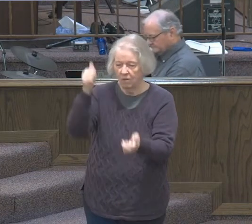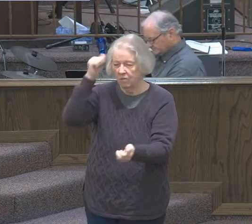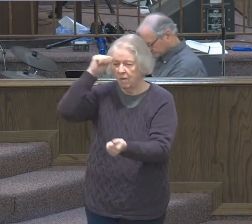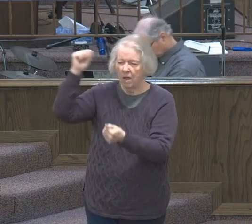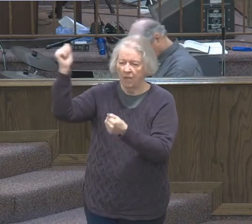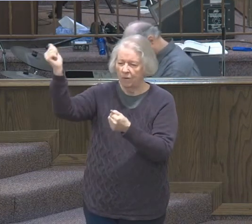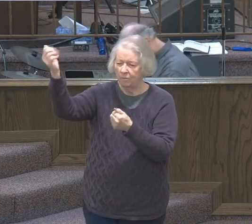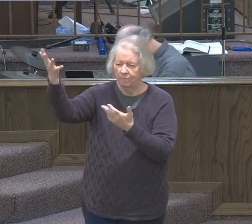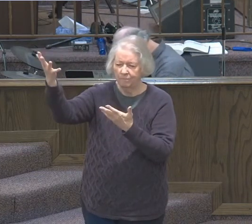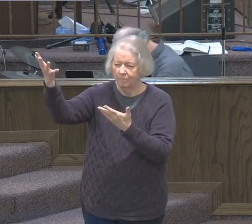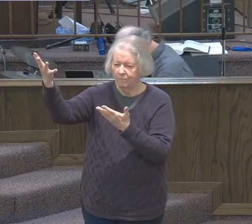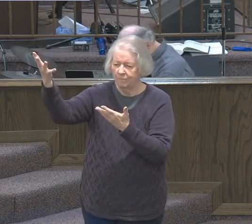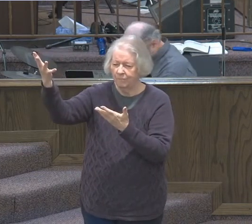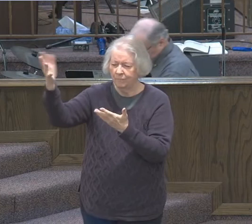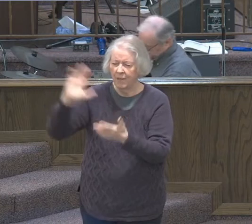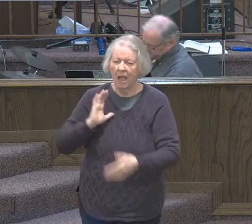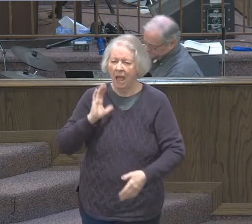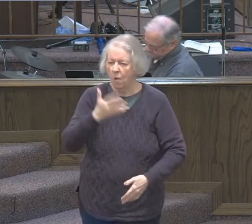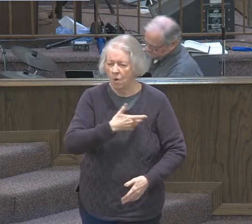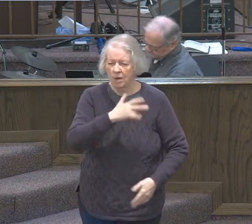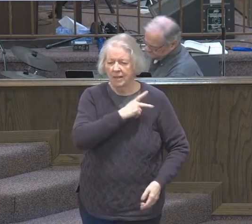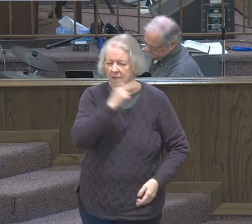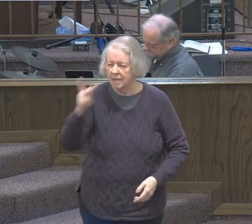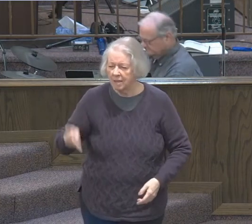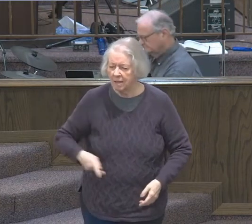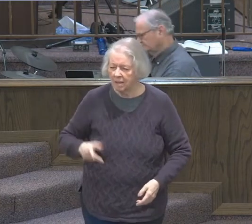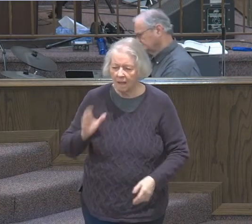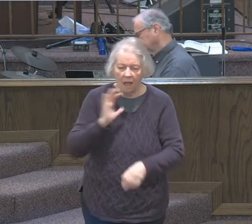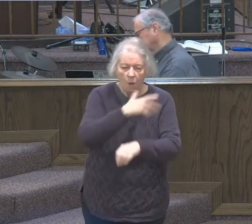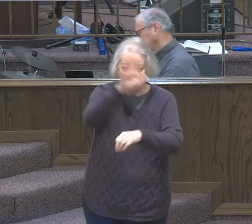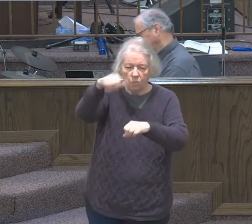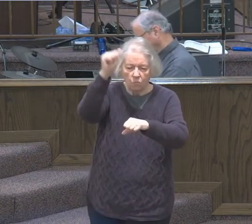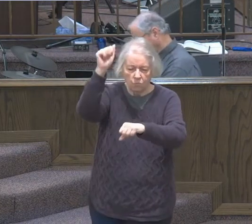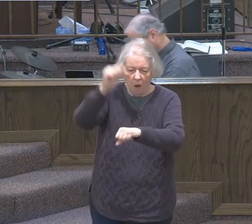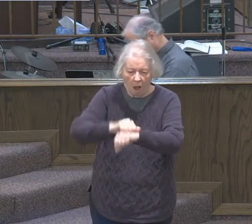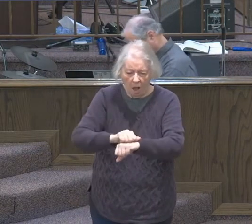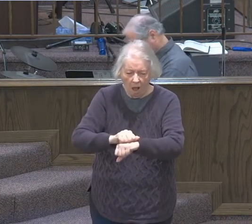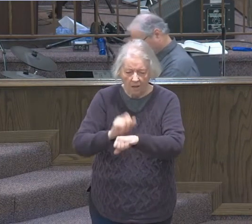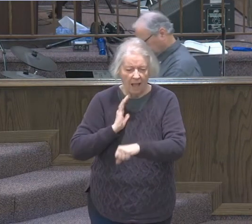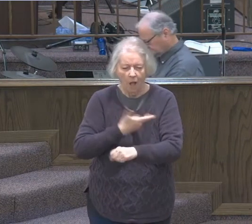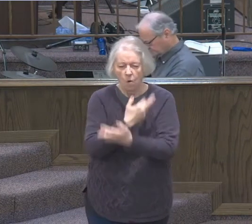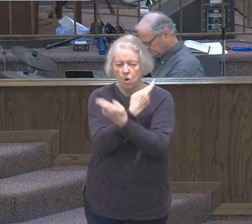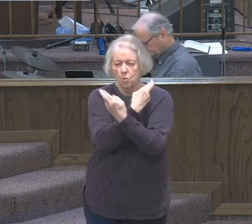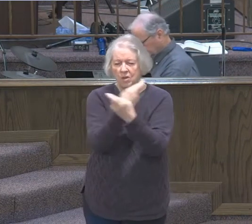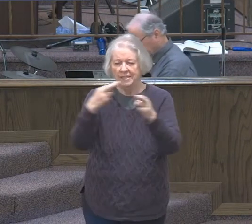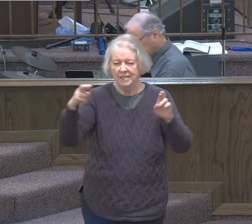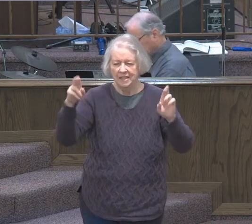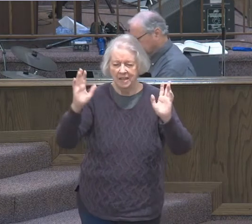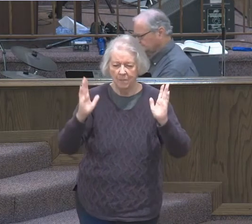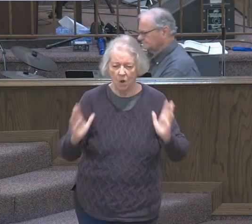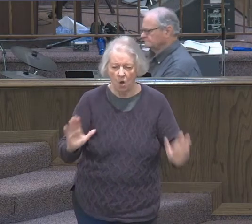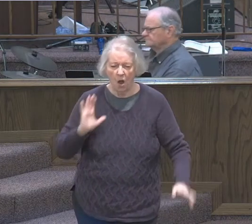Father and our King, our Rock, our Redeemer, our